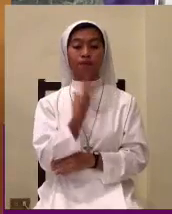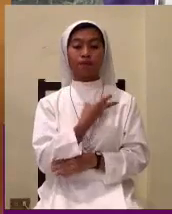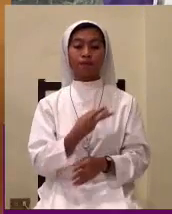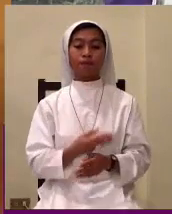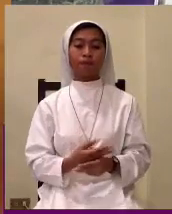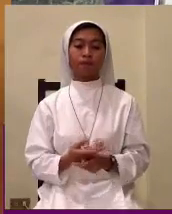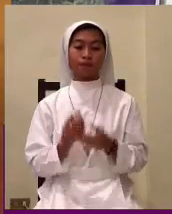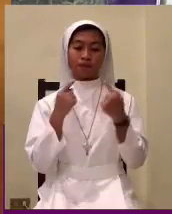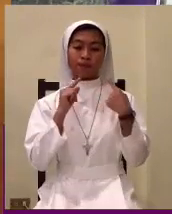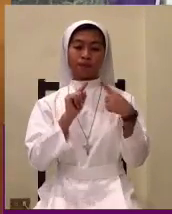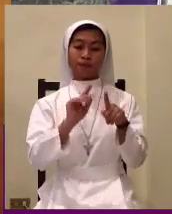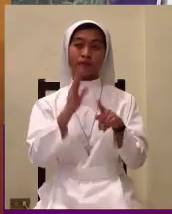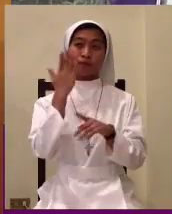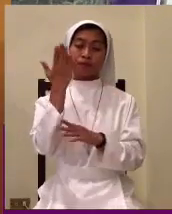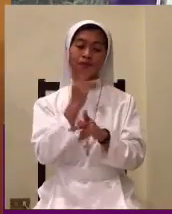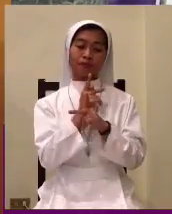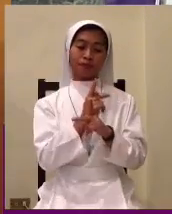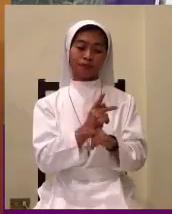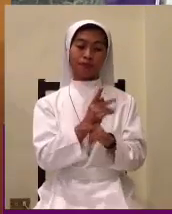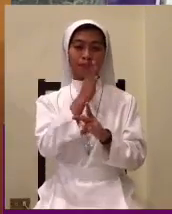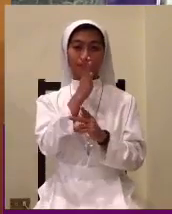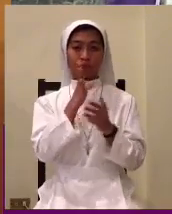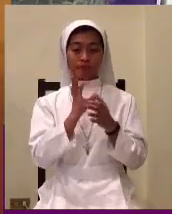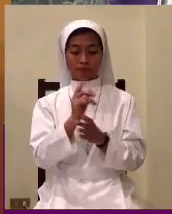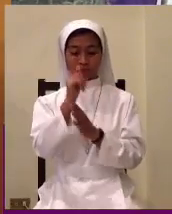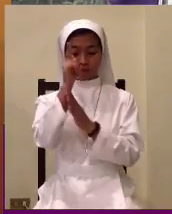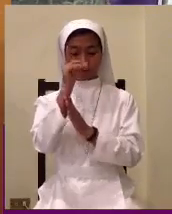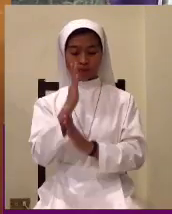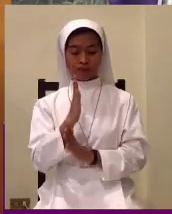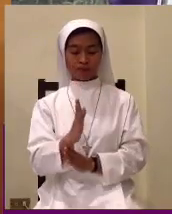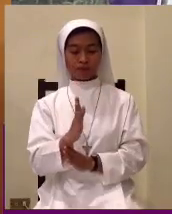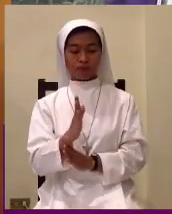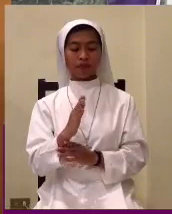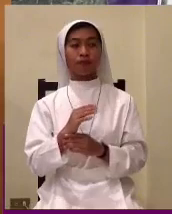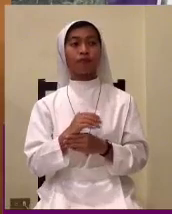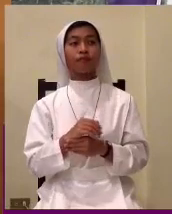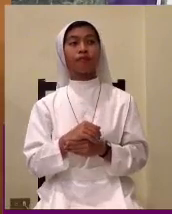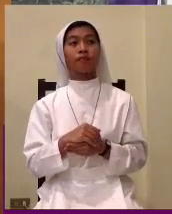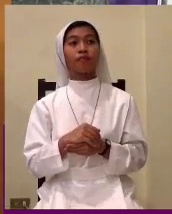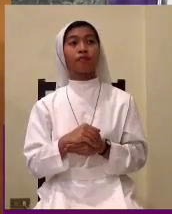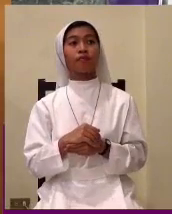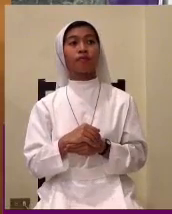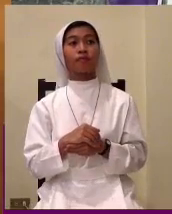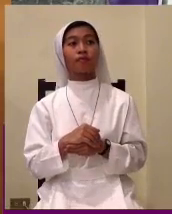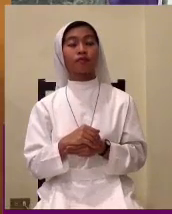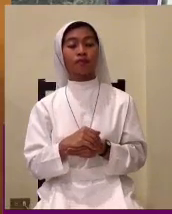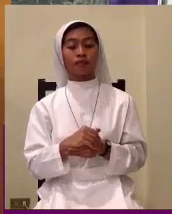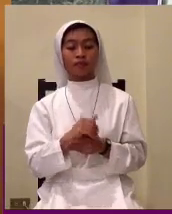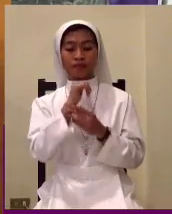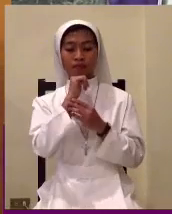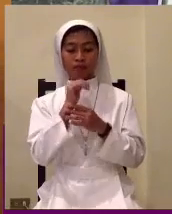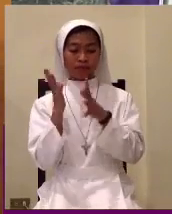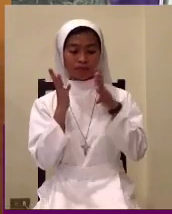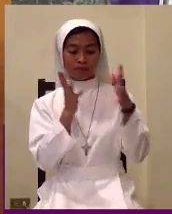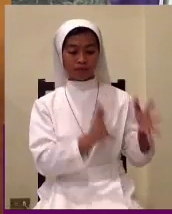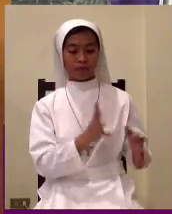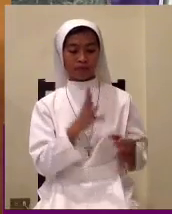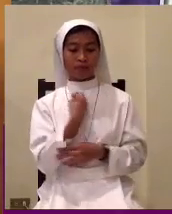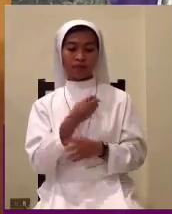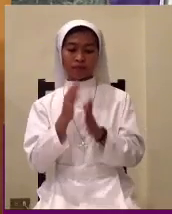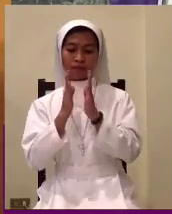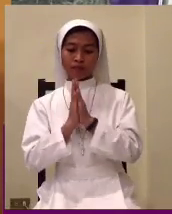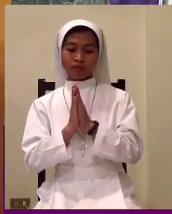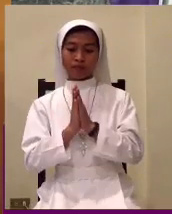your patronage, O Holy Mother of Protection, O Holy Mother of God. Do not despise our petition in